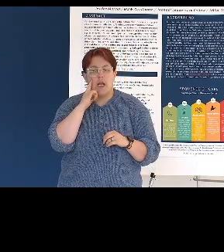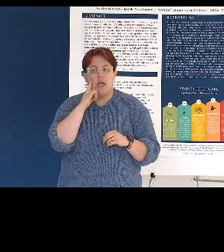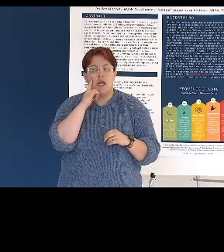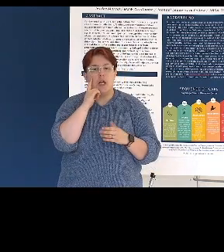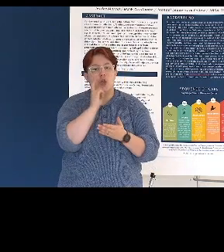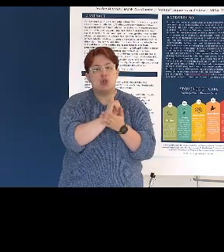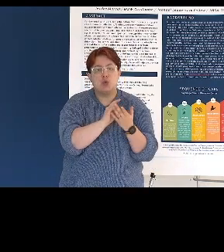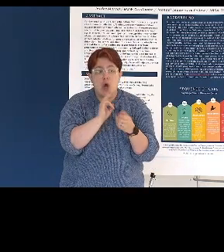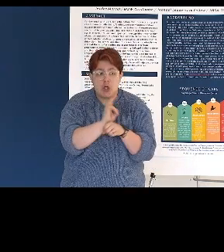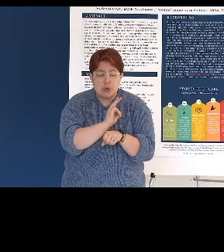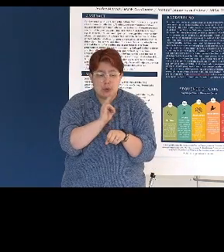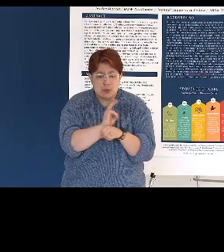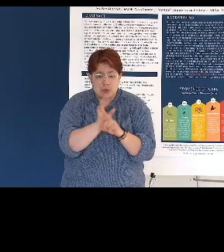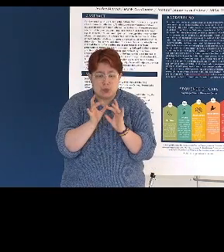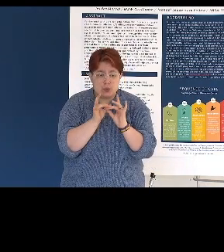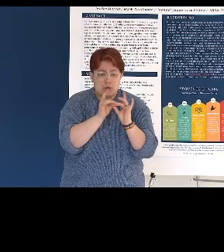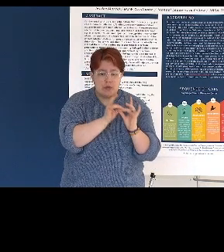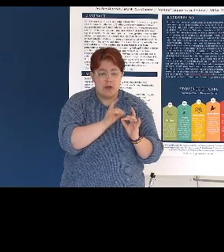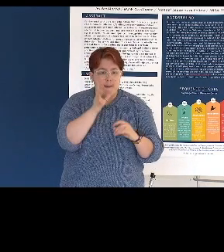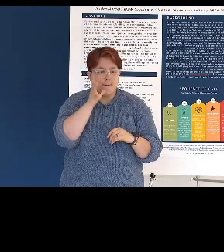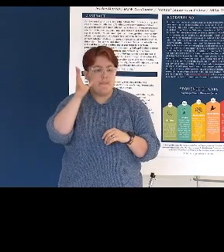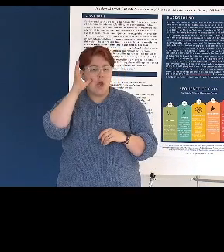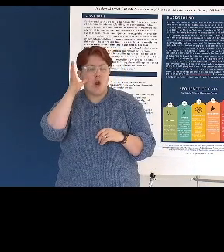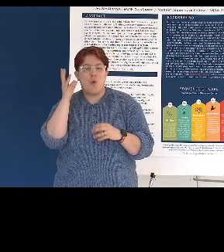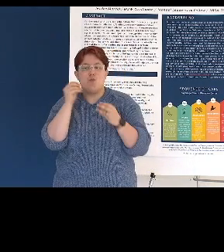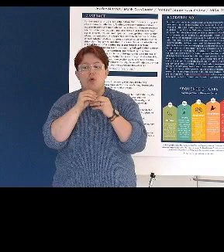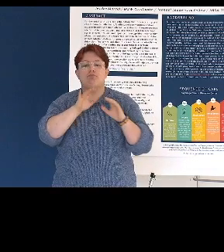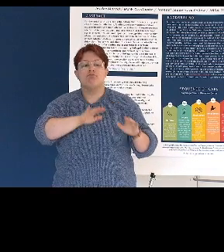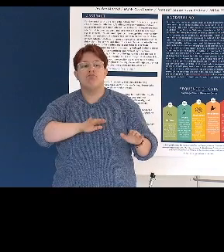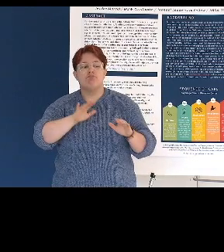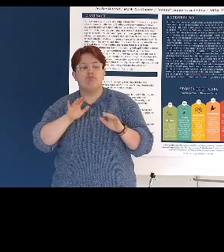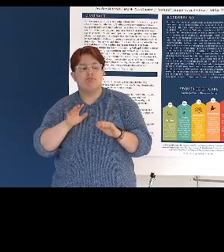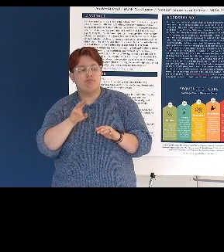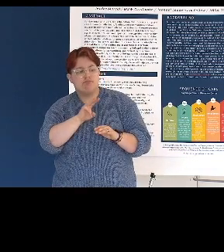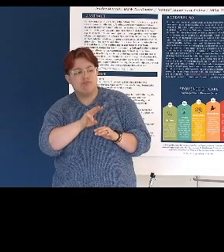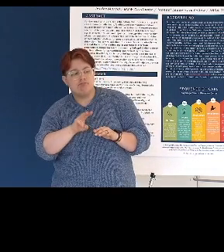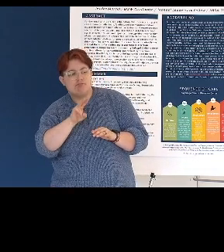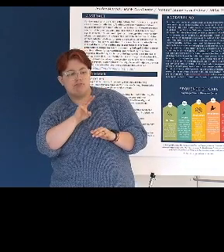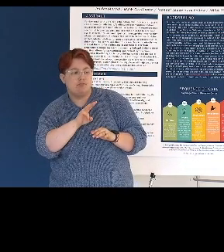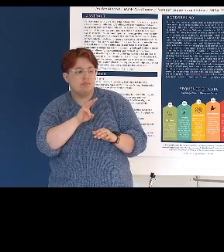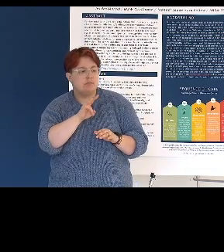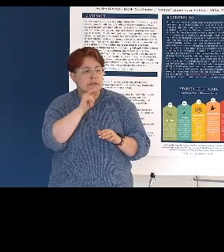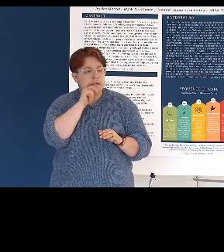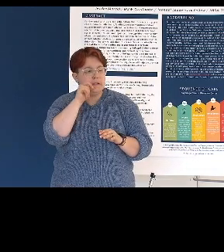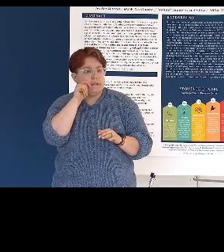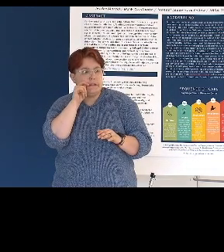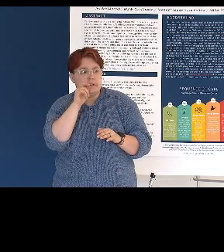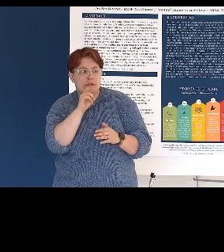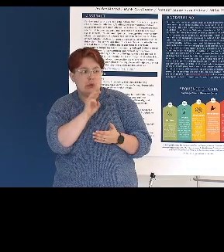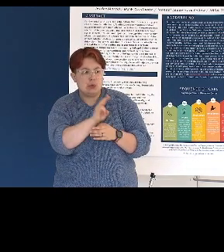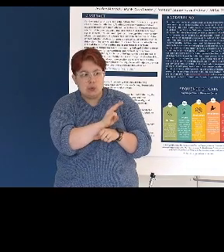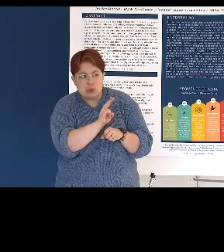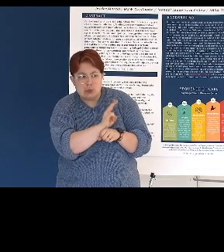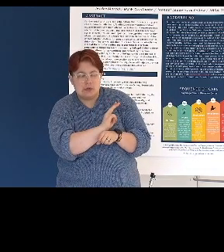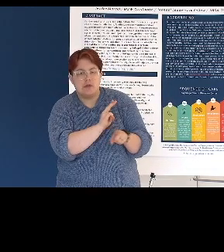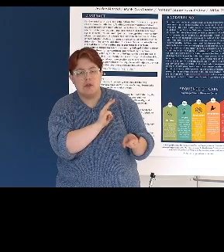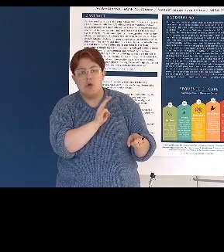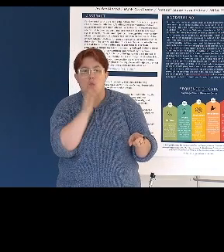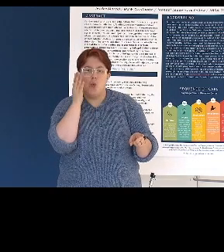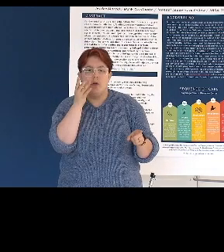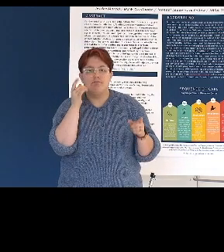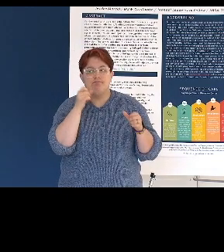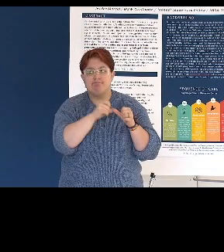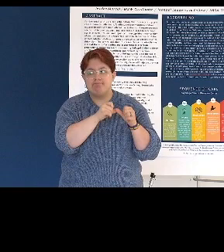of this, when parents are more relaxed around their teen's substance use, their kids are more likely to use and then develop problems later in